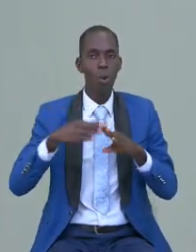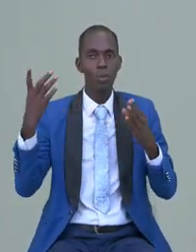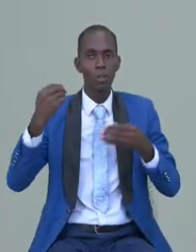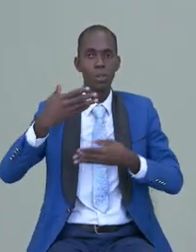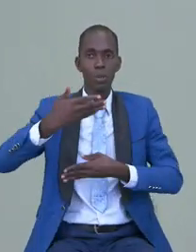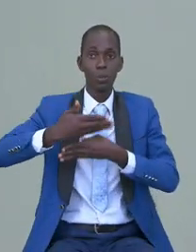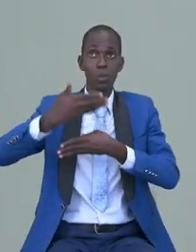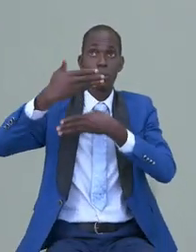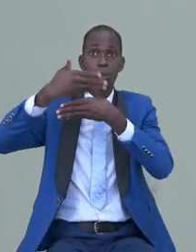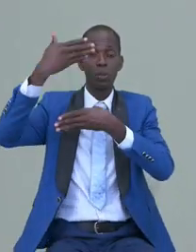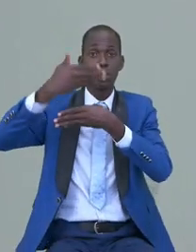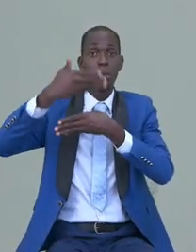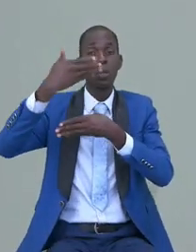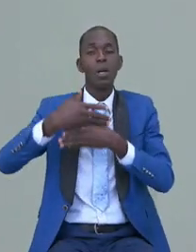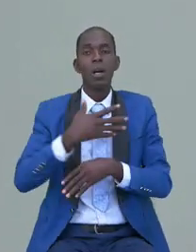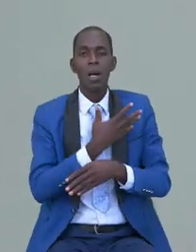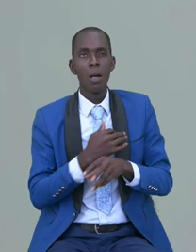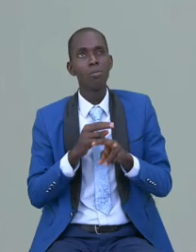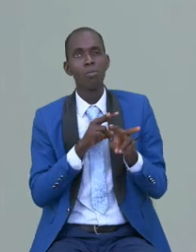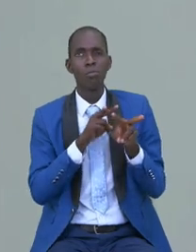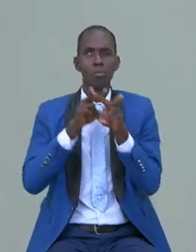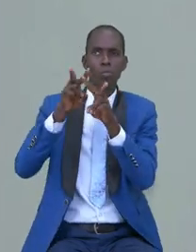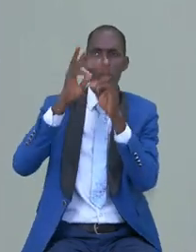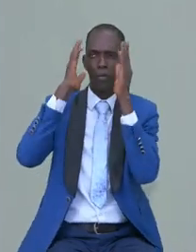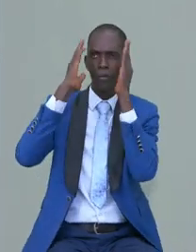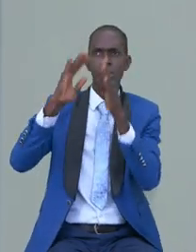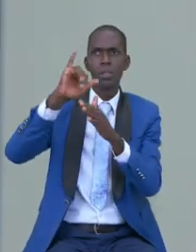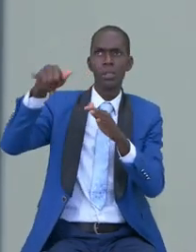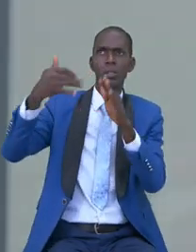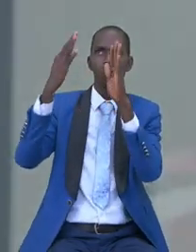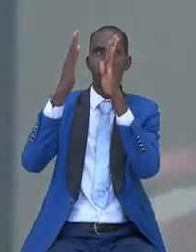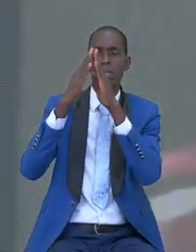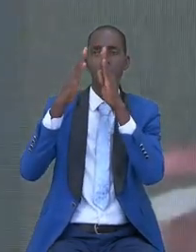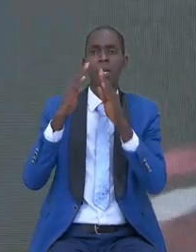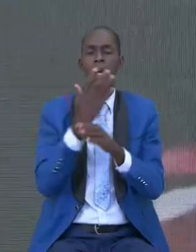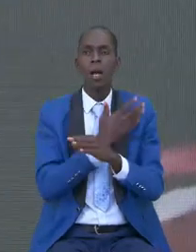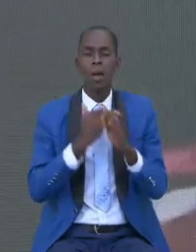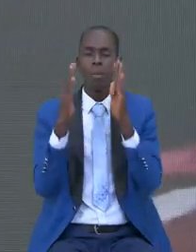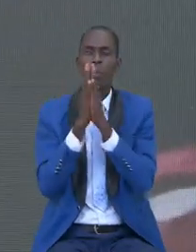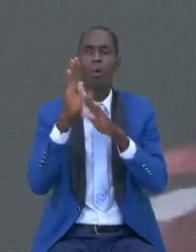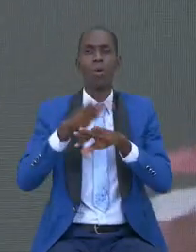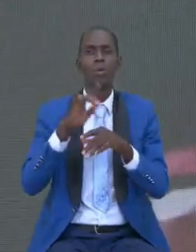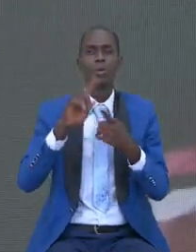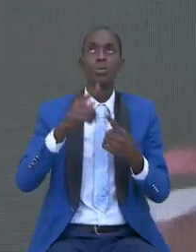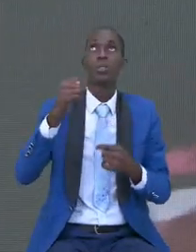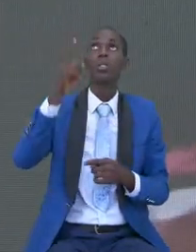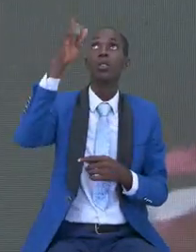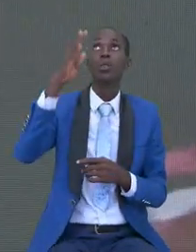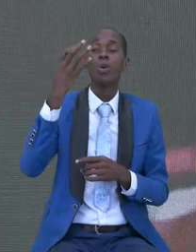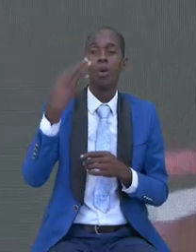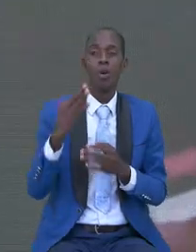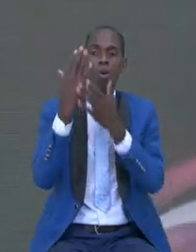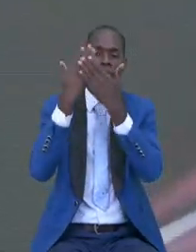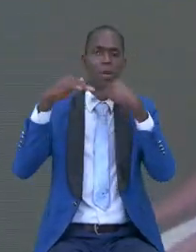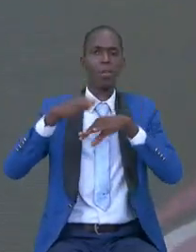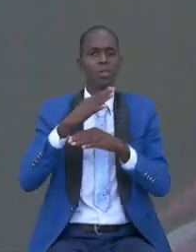the direction of Jerusalem and pray unto the God of heaven. And some